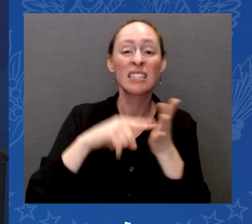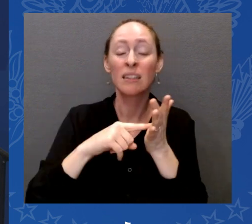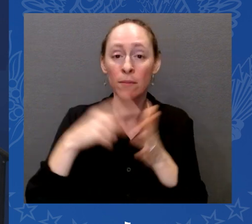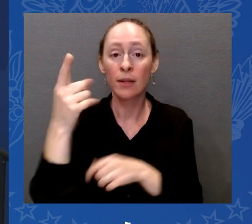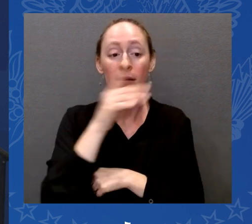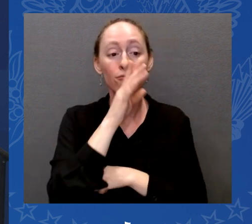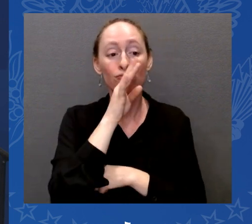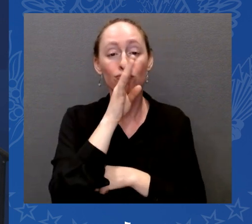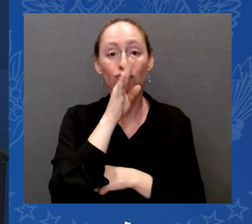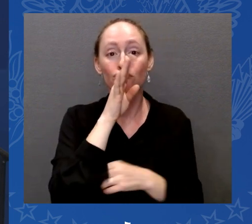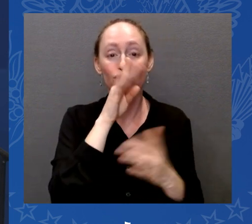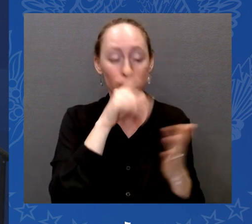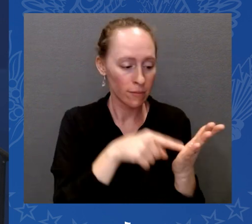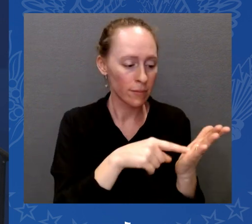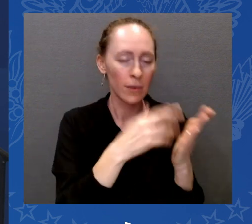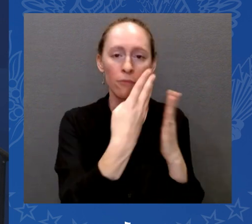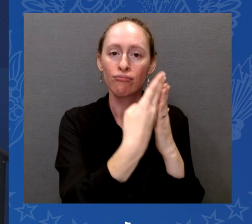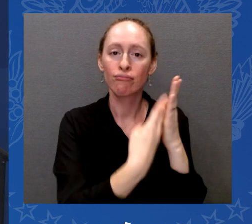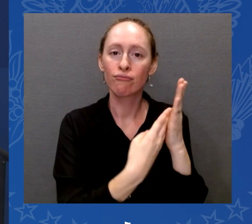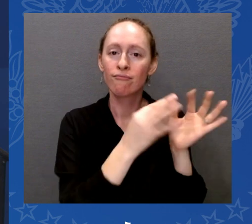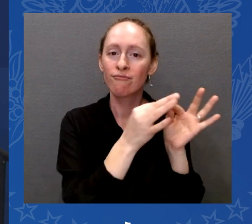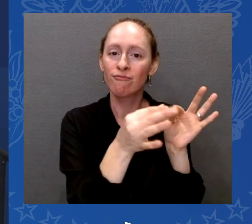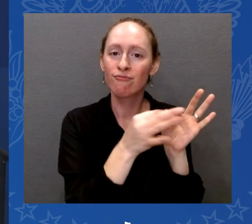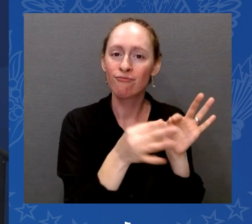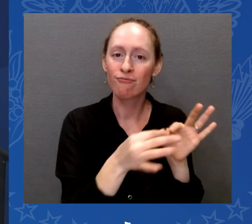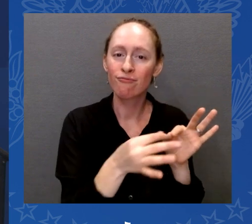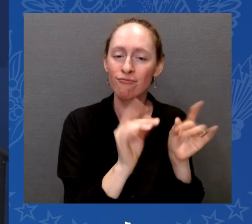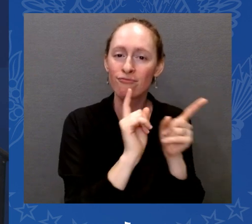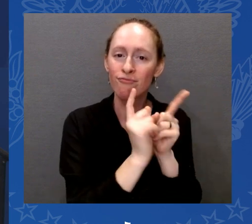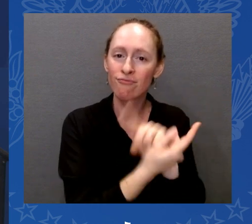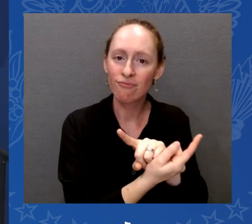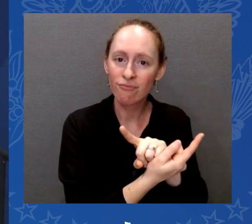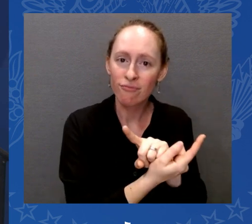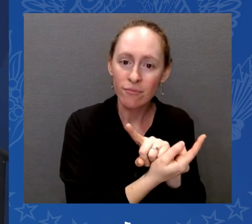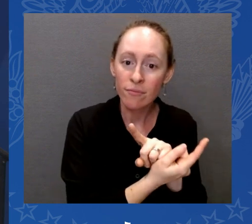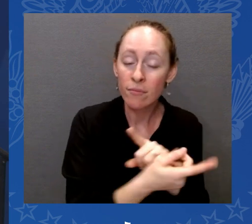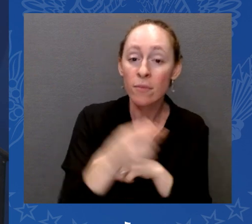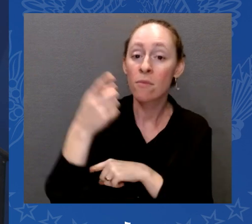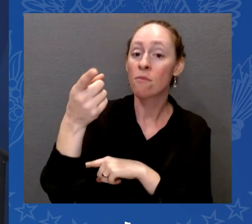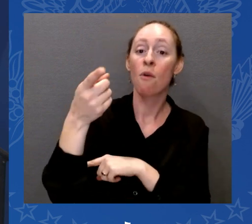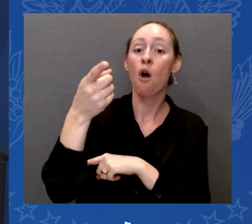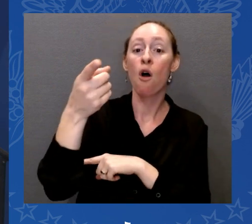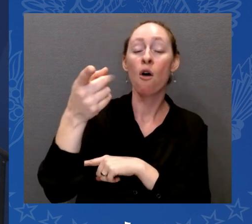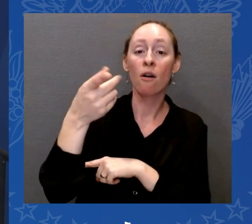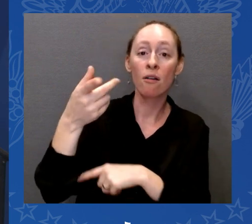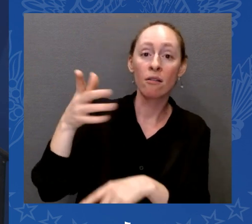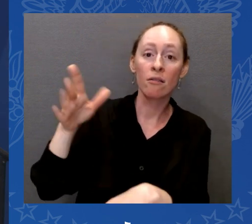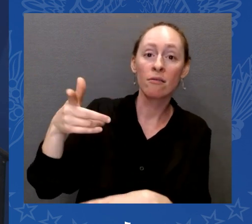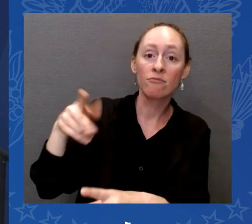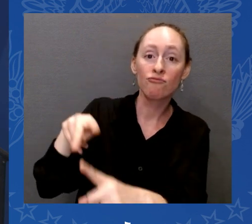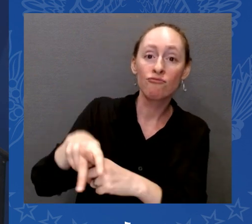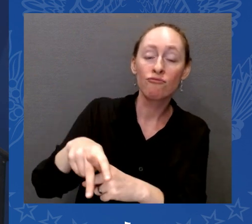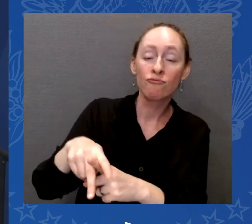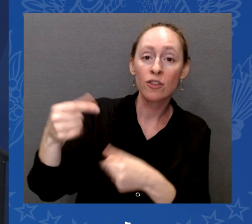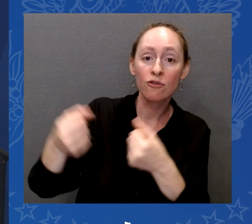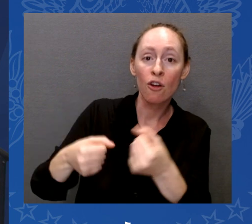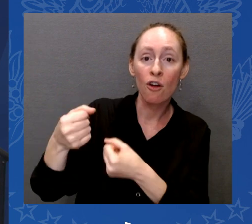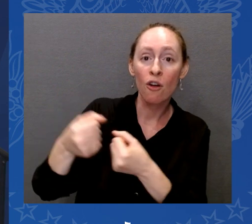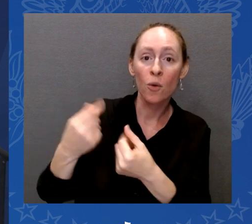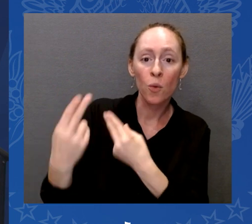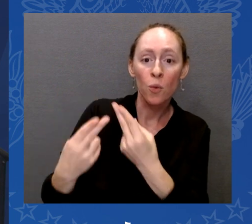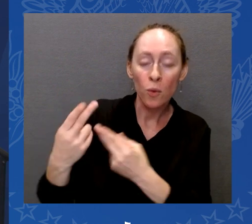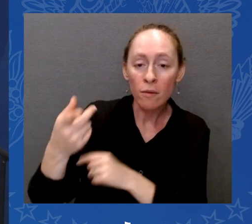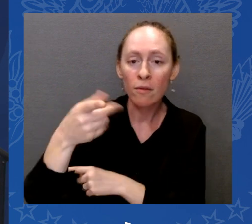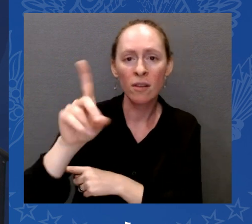cars, massive e-commerce platforms driving digital transformation, precise medical